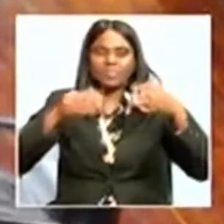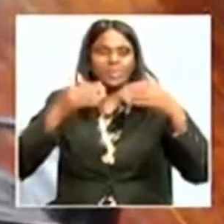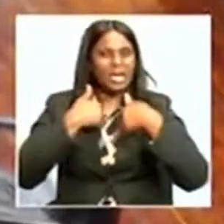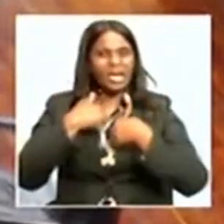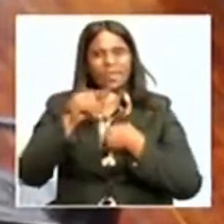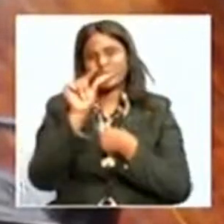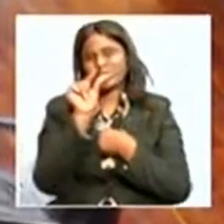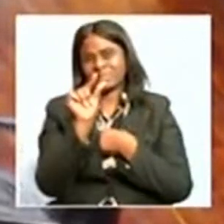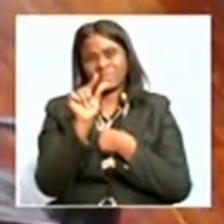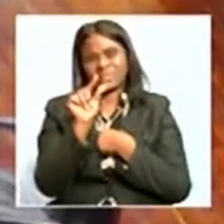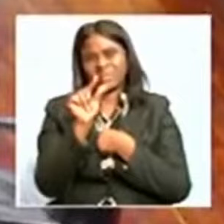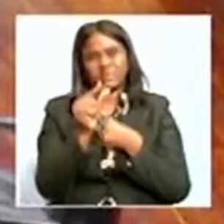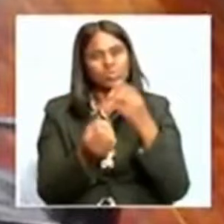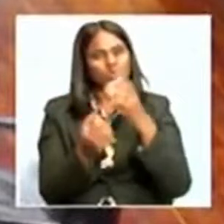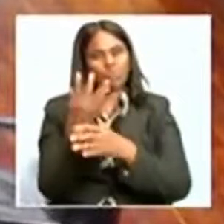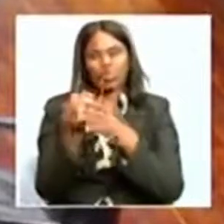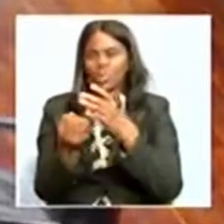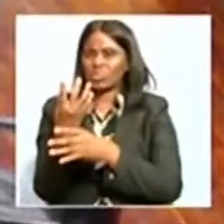little production.